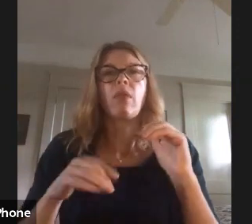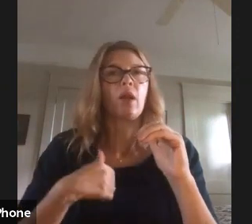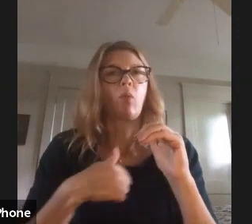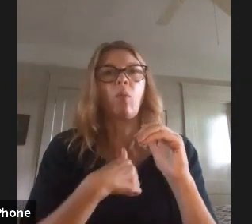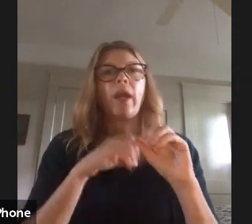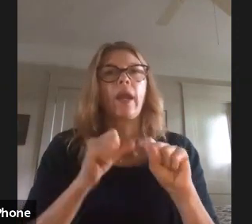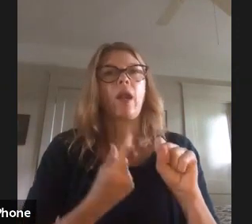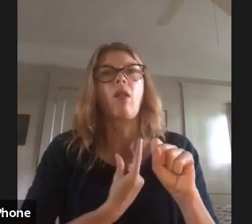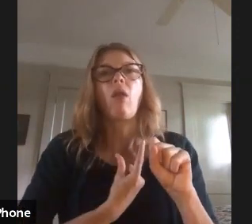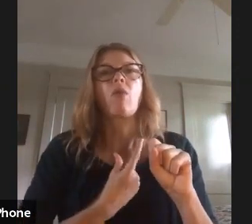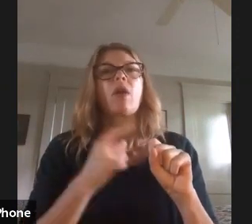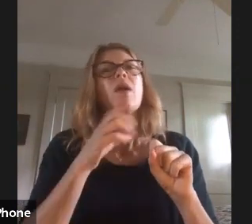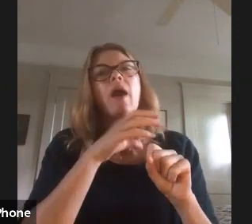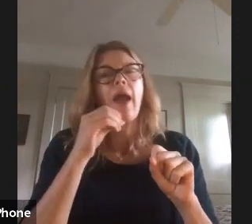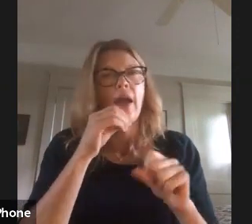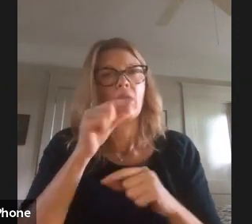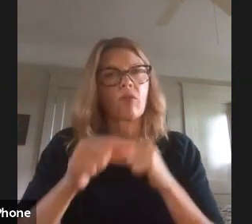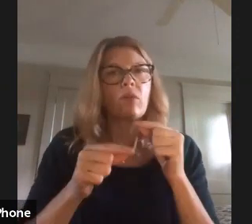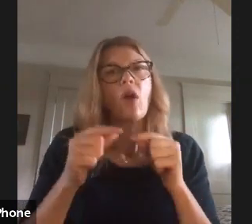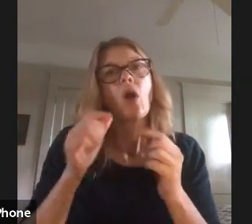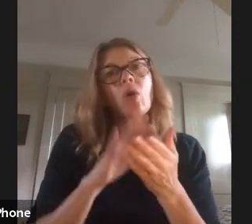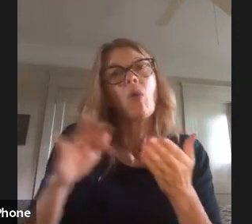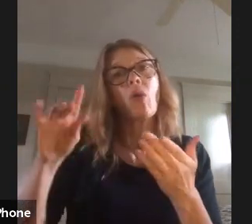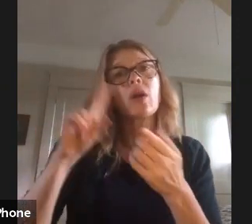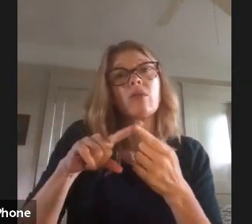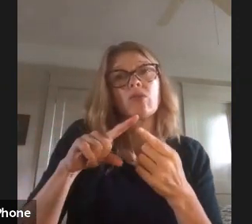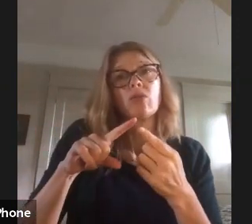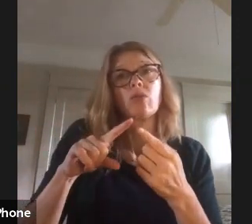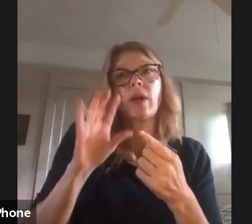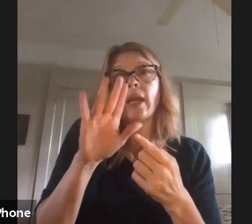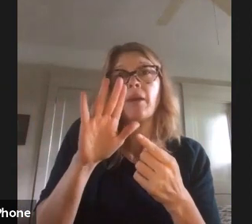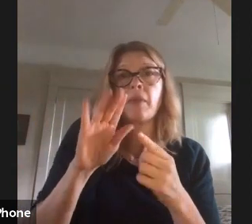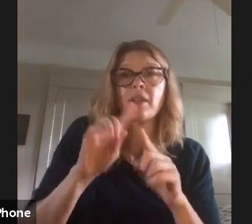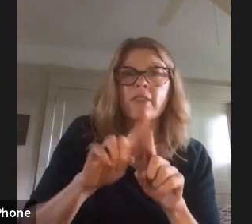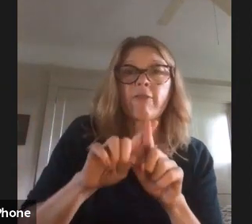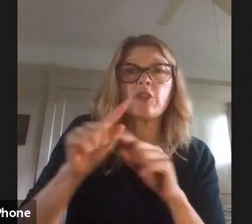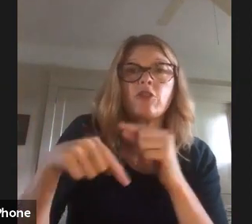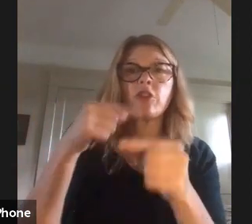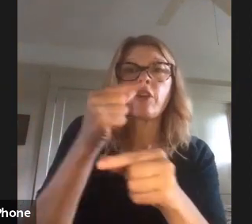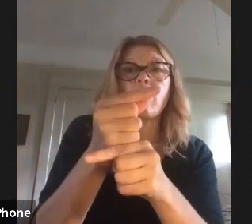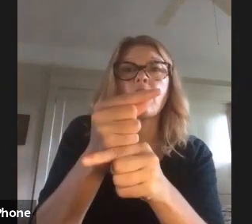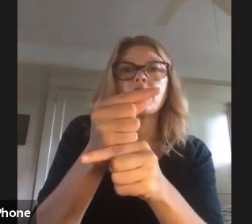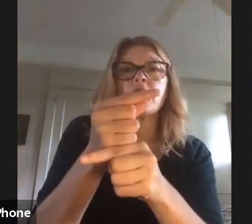generation to generation in the church and in Christ Jesus forever and ever. Amen.